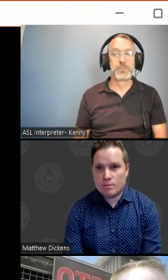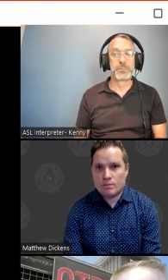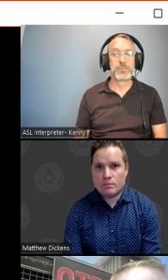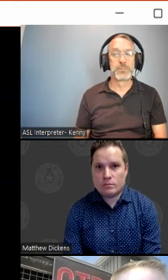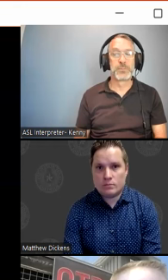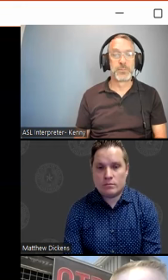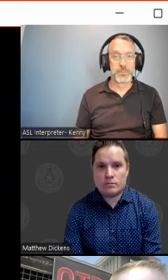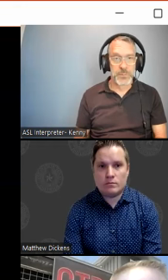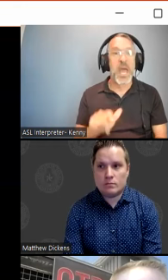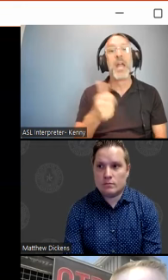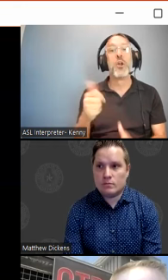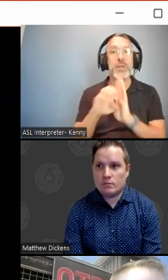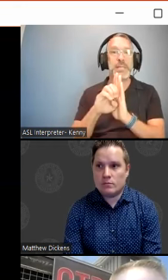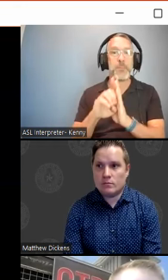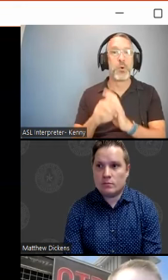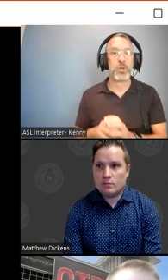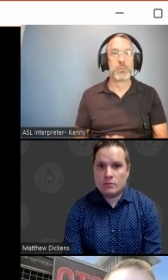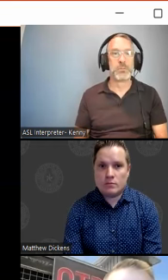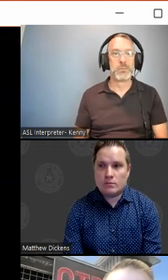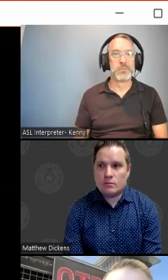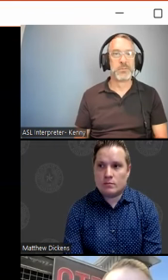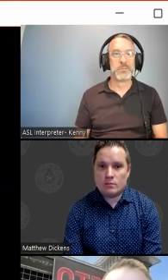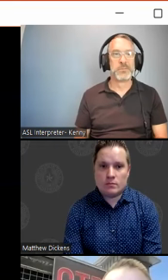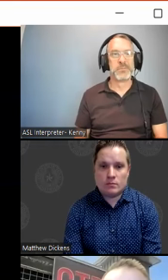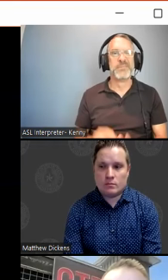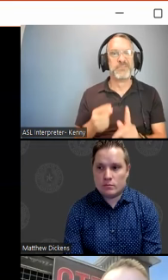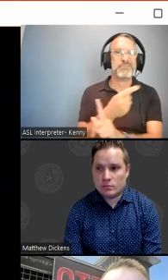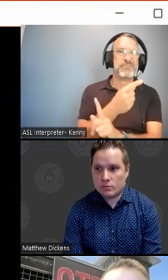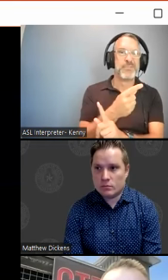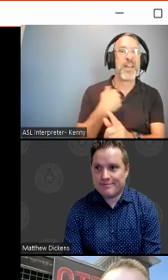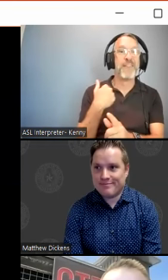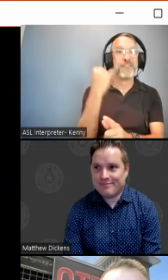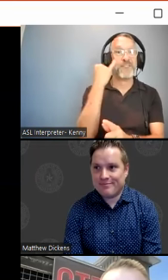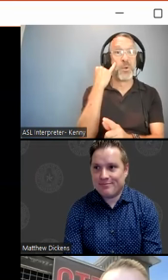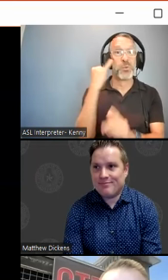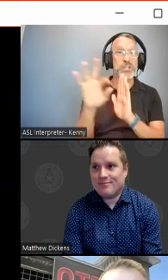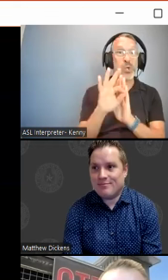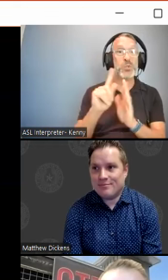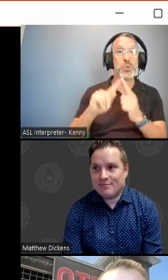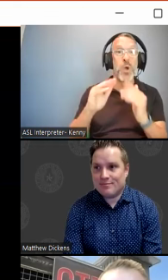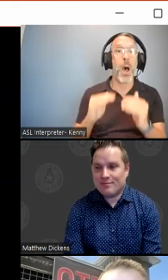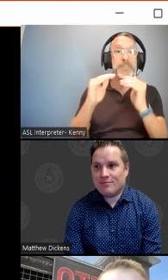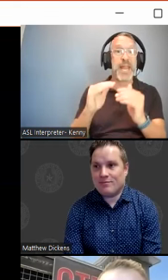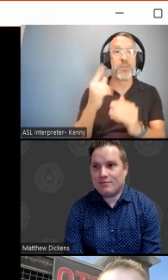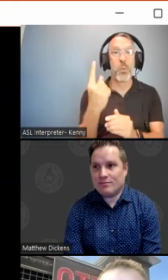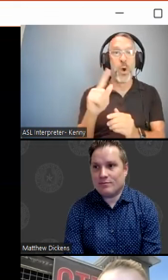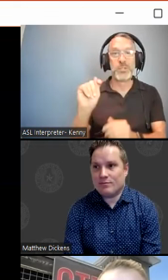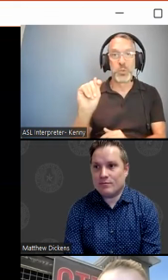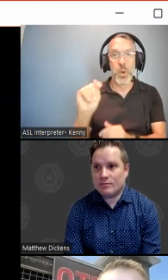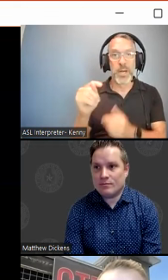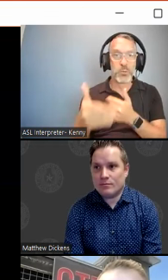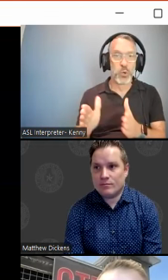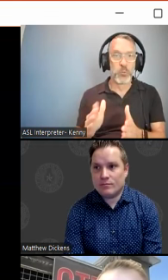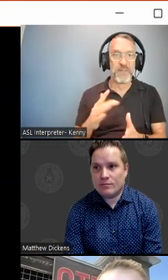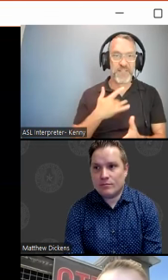Another example, a little less on topic, would be if we chose only to update the one toilet room,